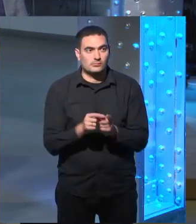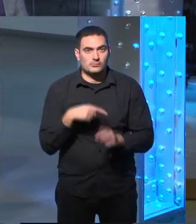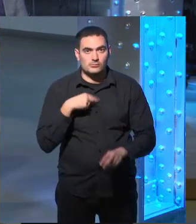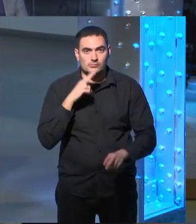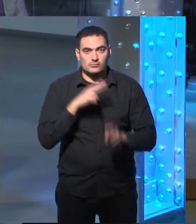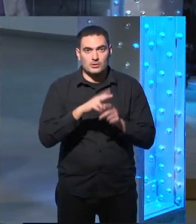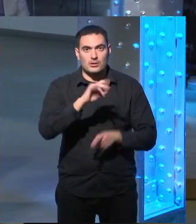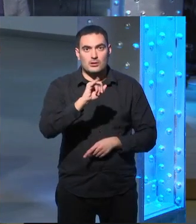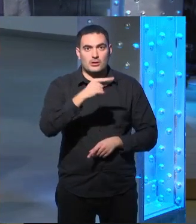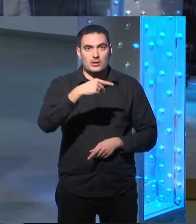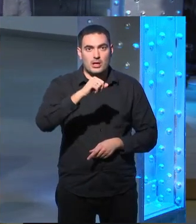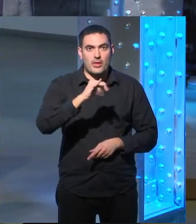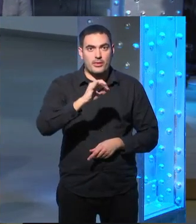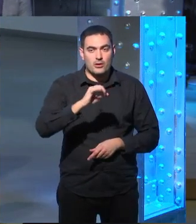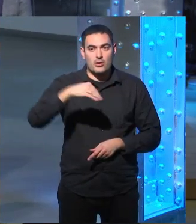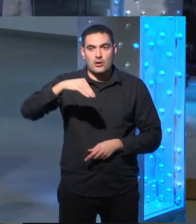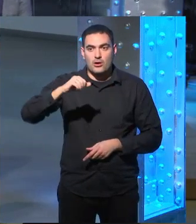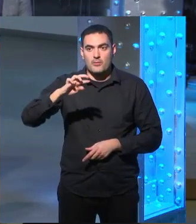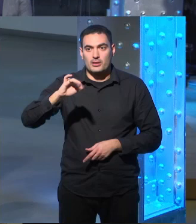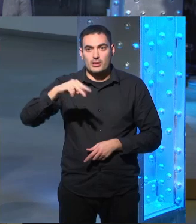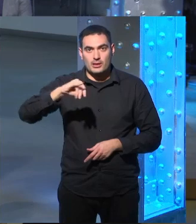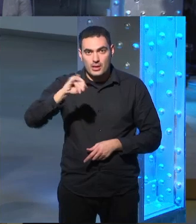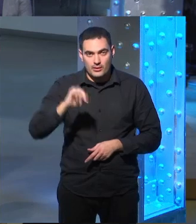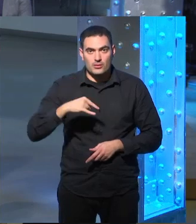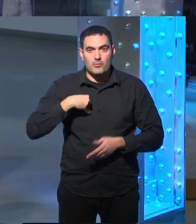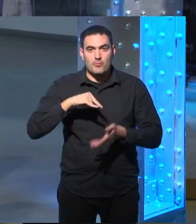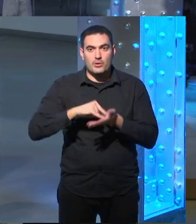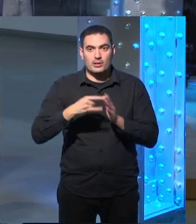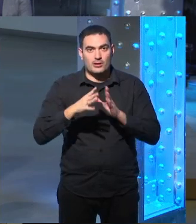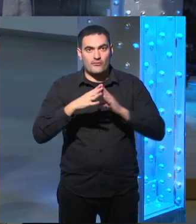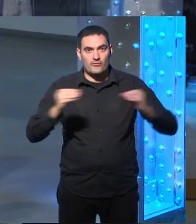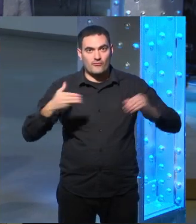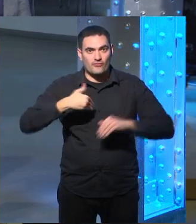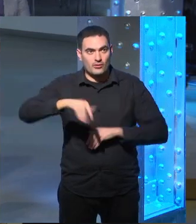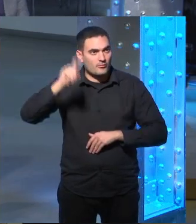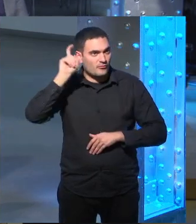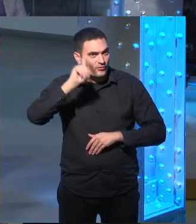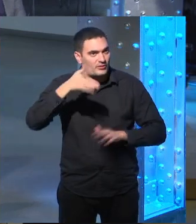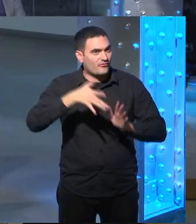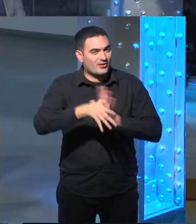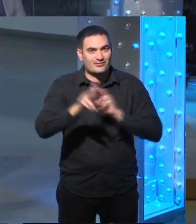Very briefly, I'm Ignacio Martínez Pedrero from the Polytechnical University in Madrid. I